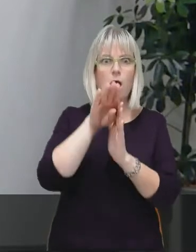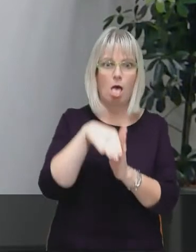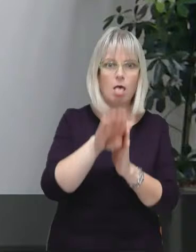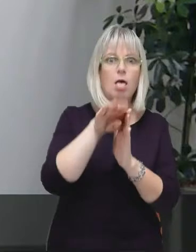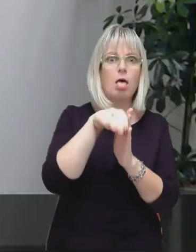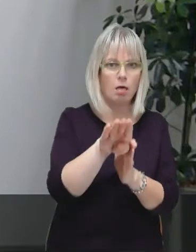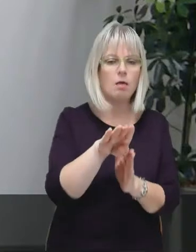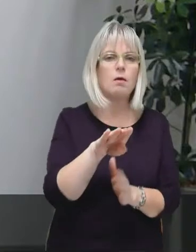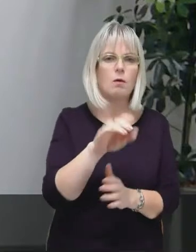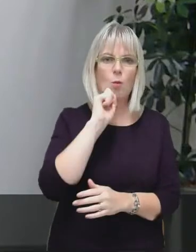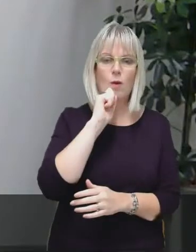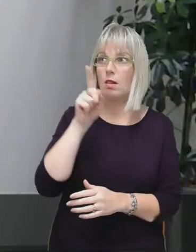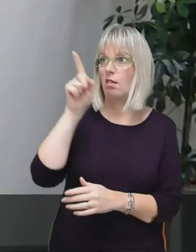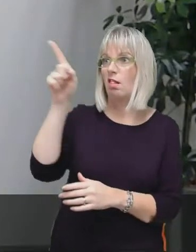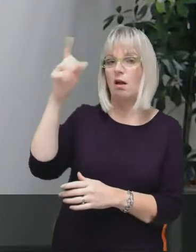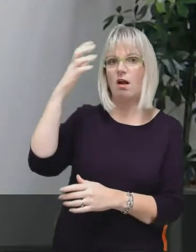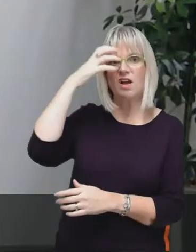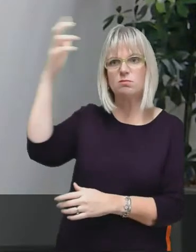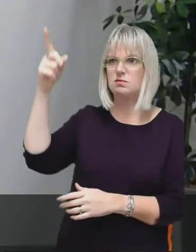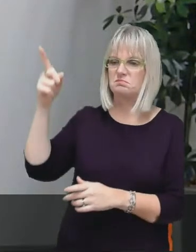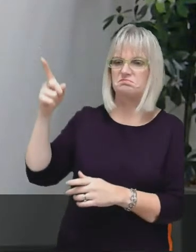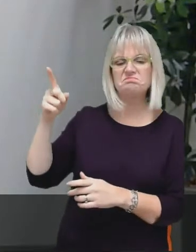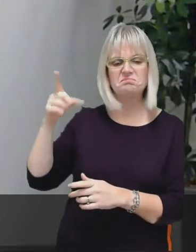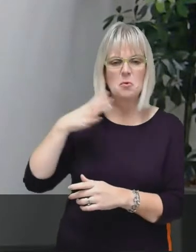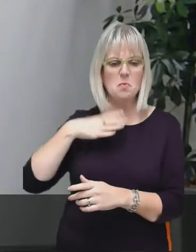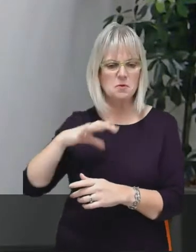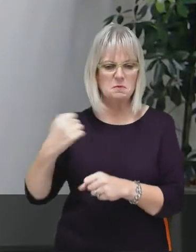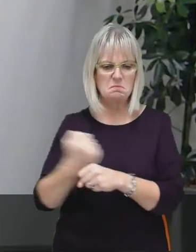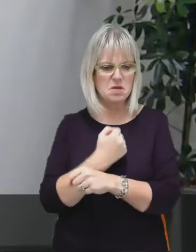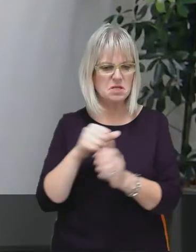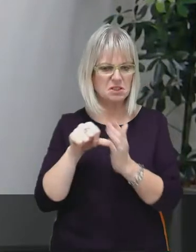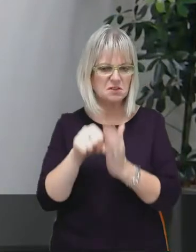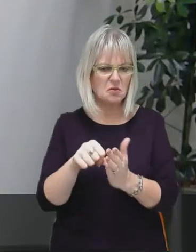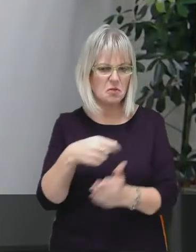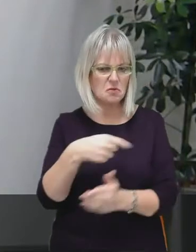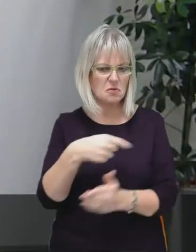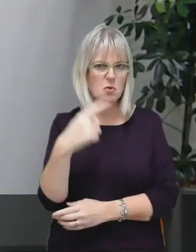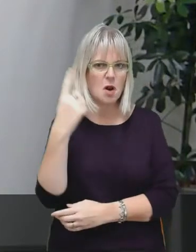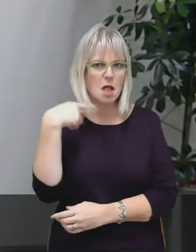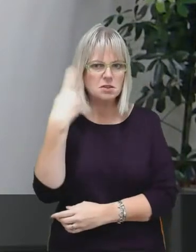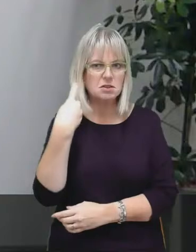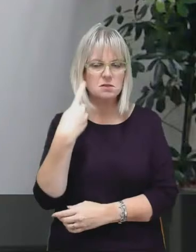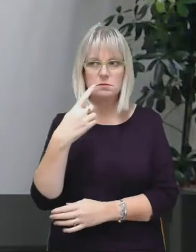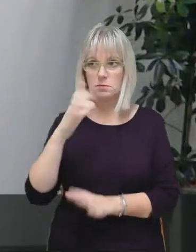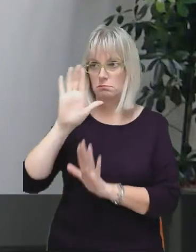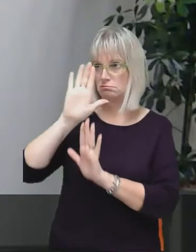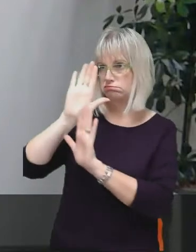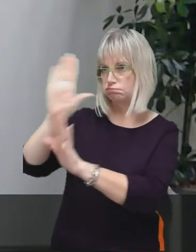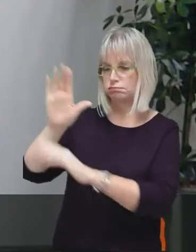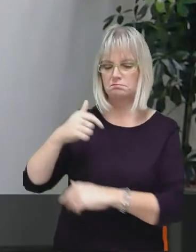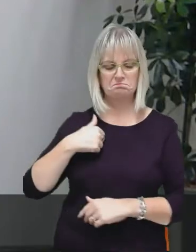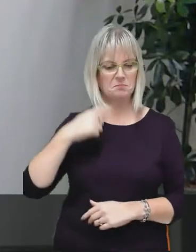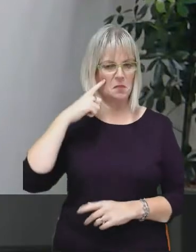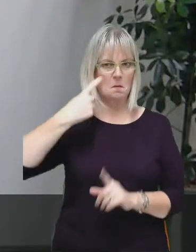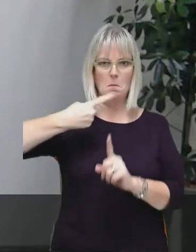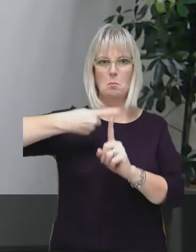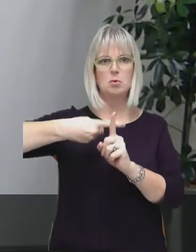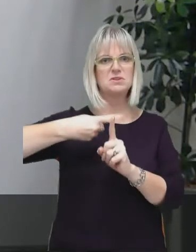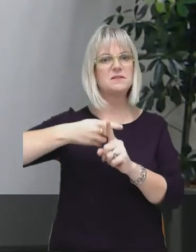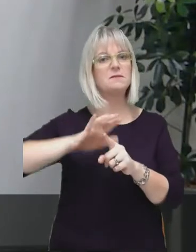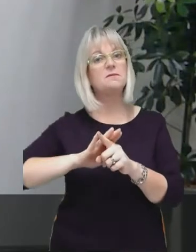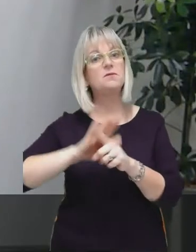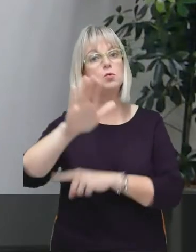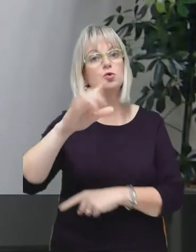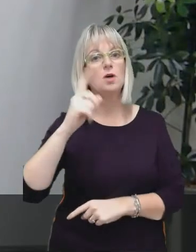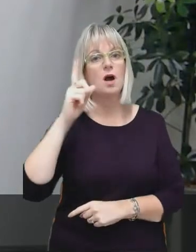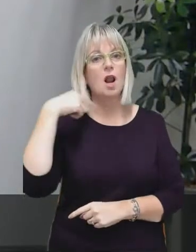more difficult for people in our city. But we can be optimistic about London's future, because I know